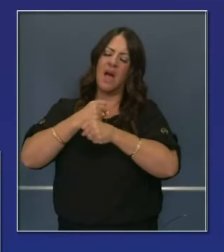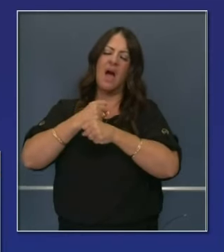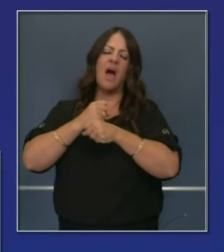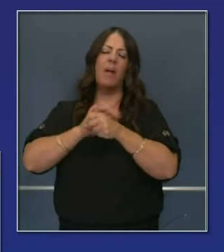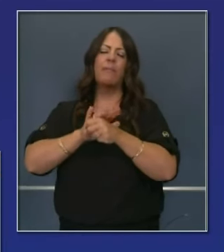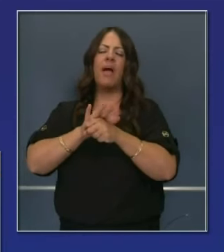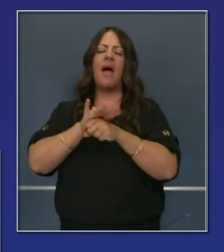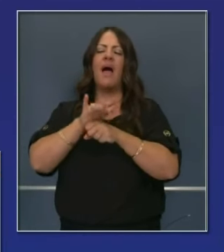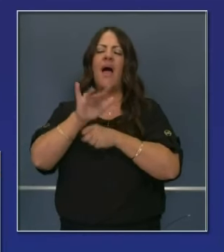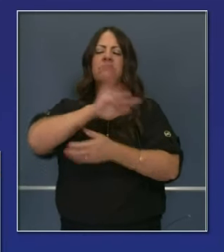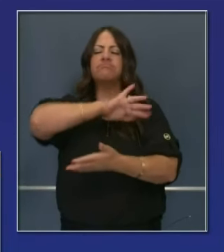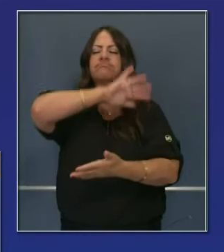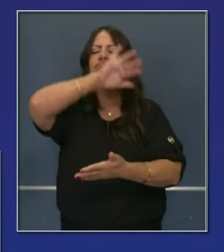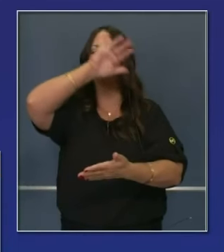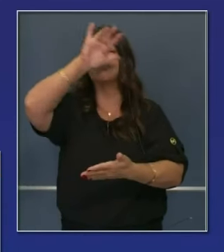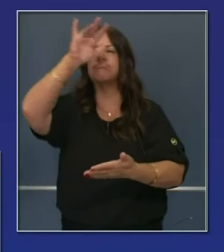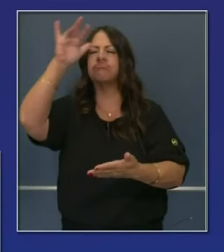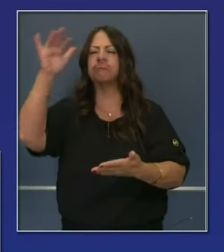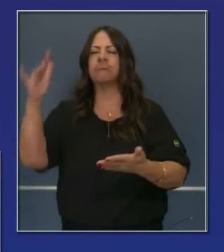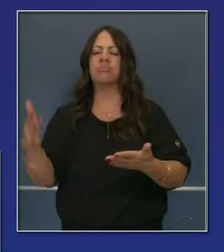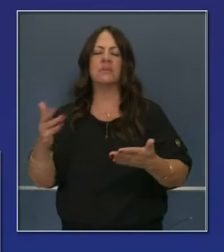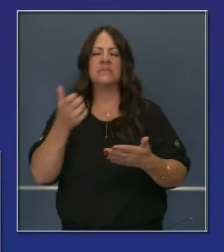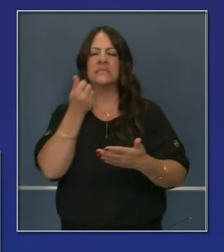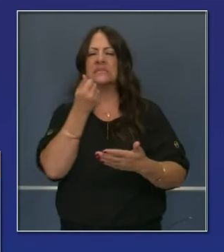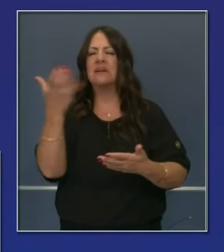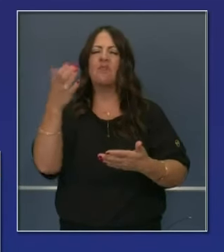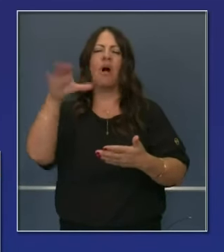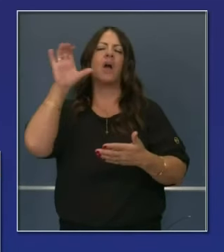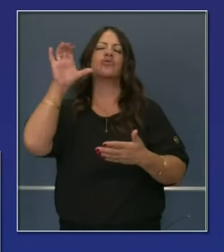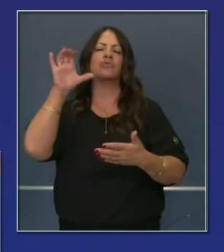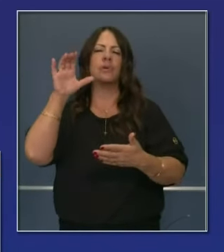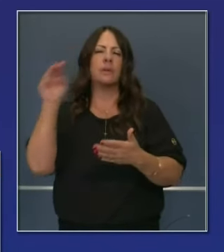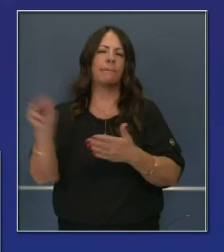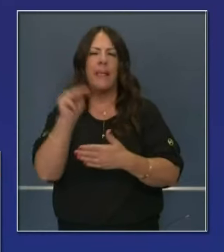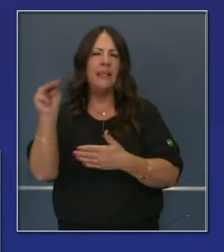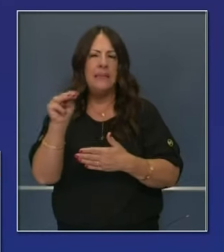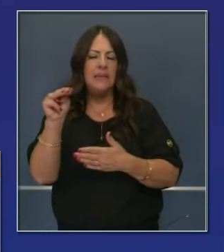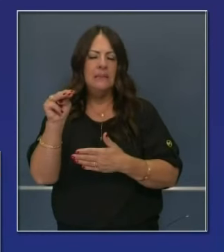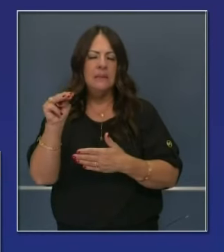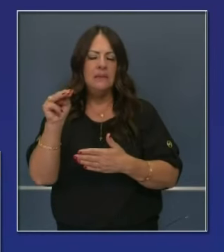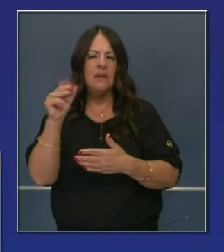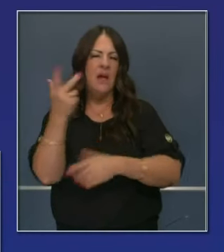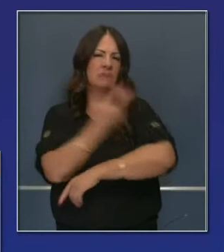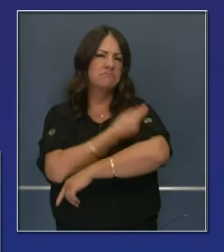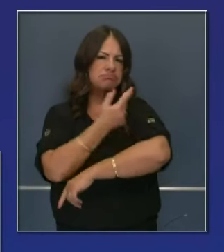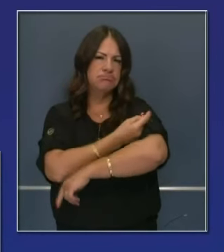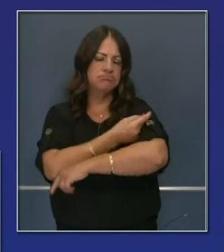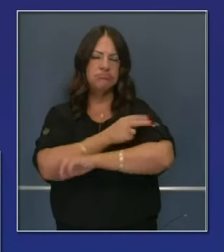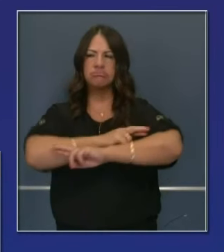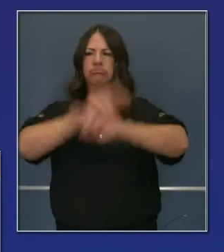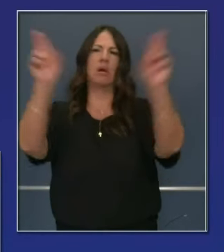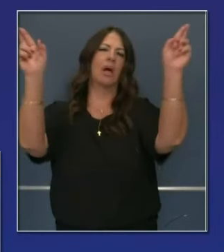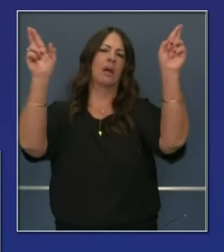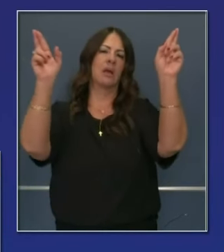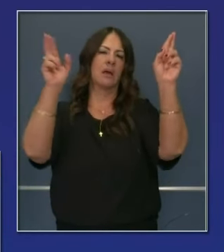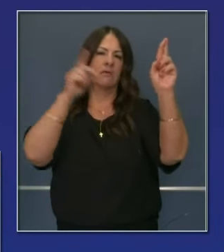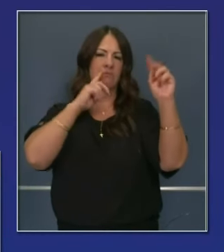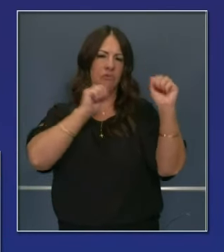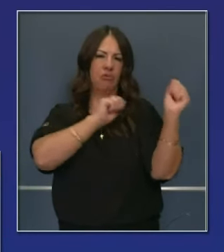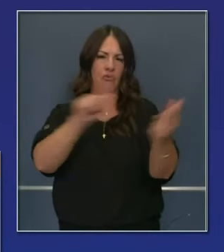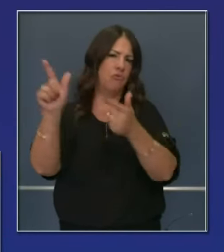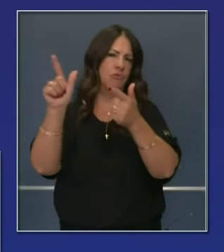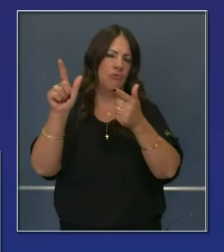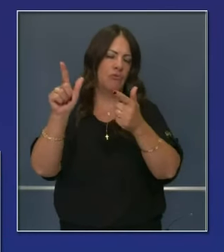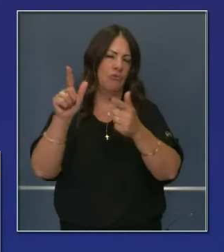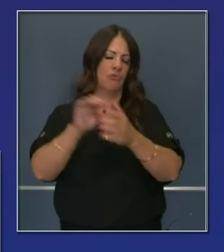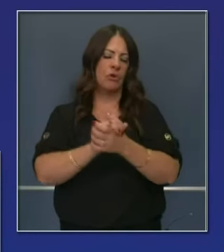say hundreds of millions of doses of vaccine made readily available in